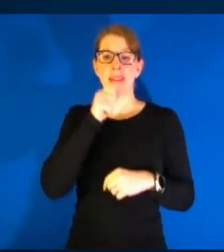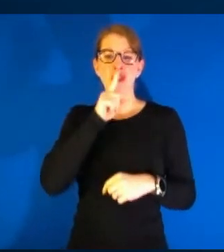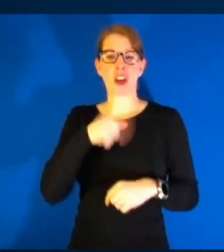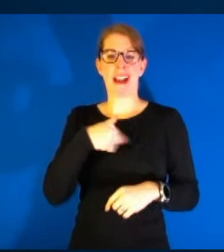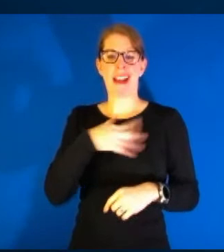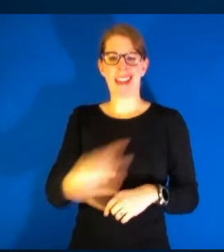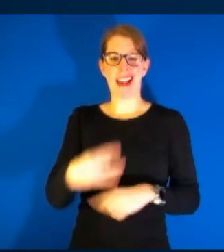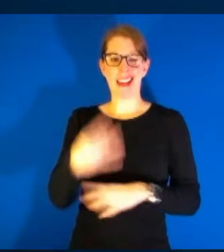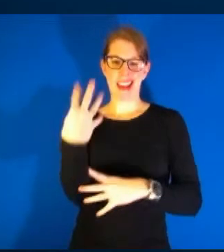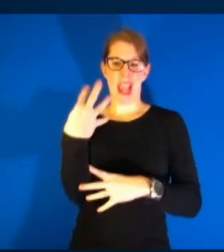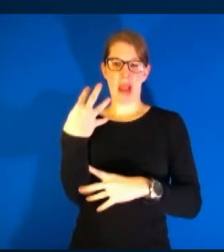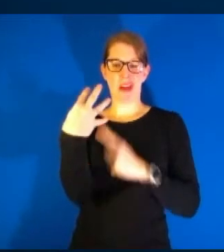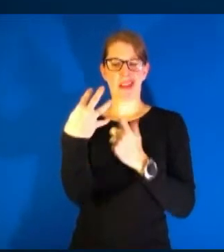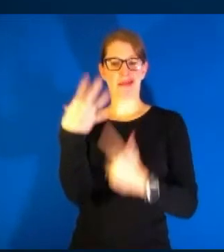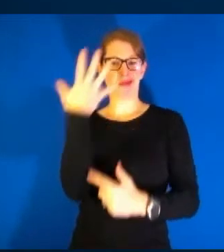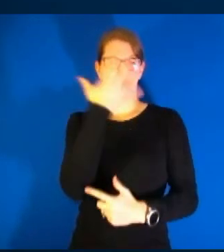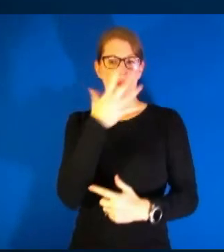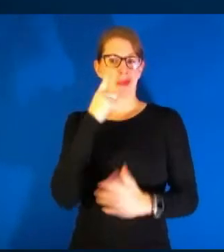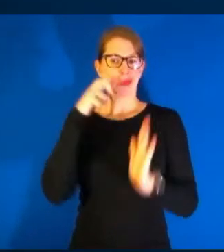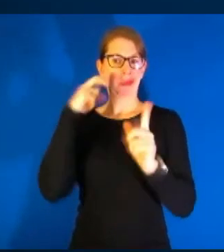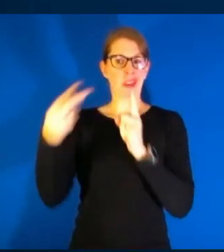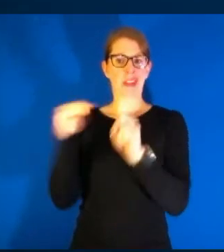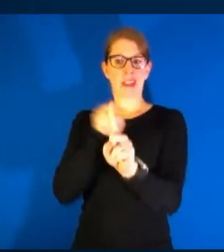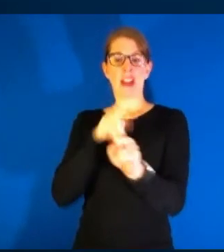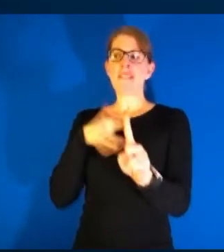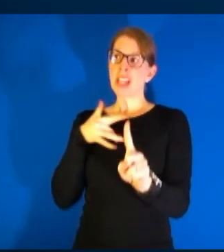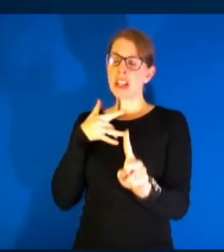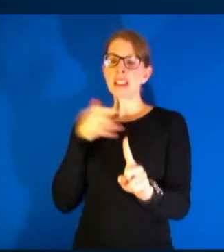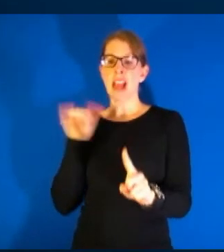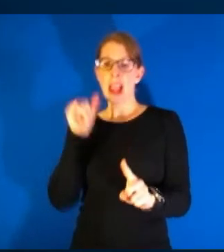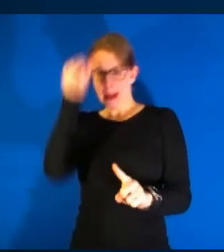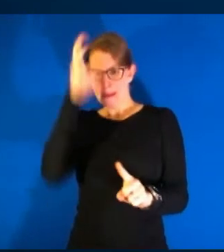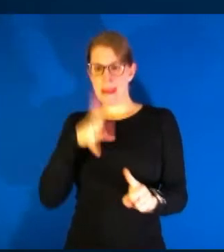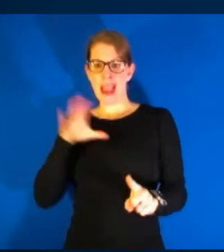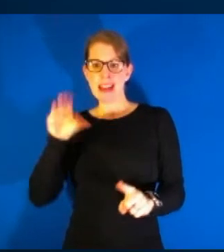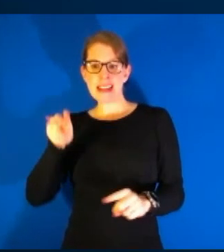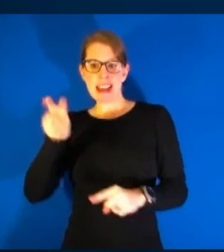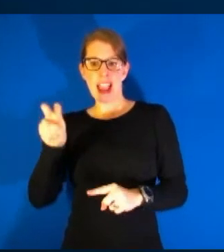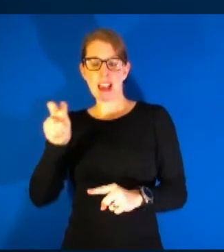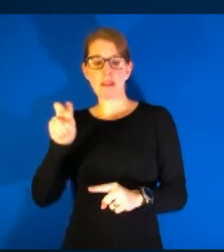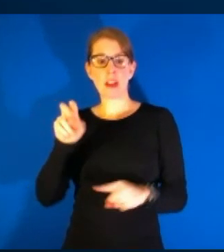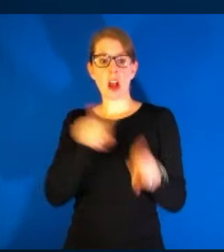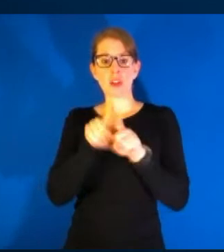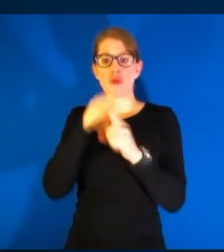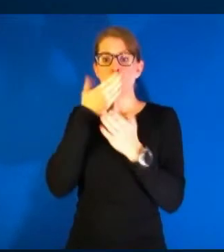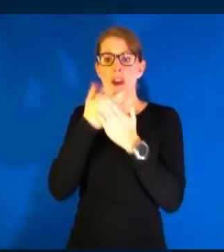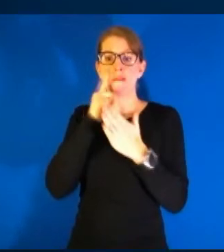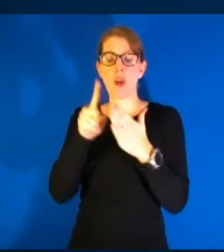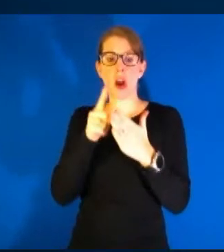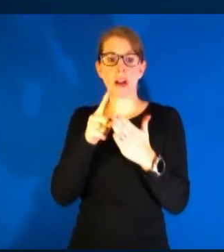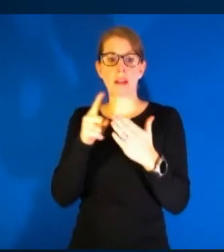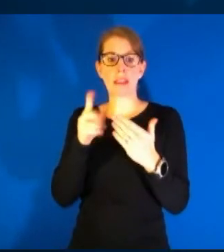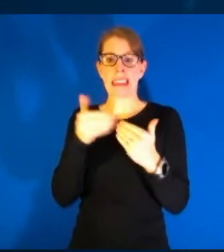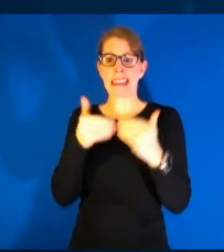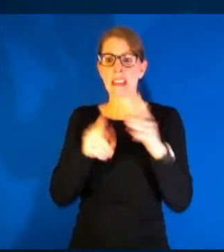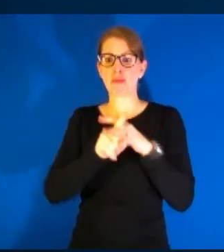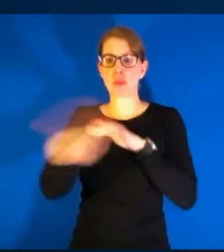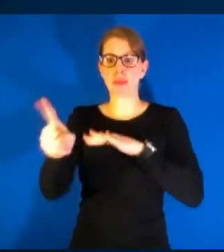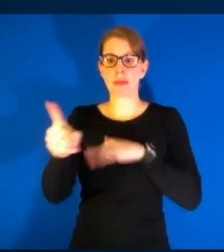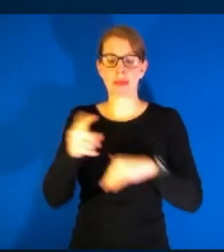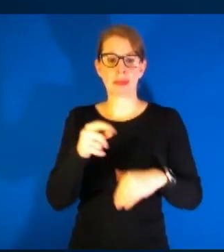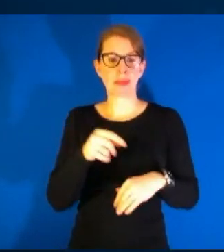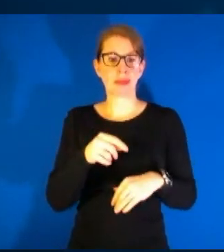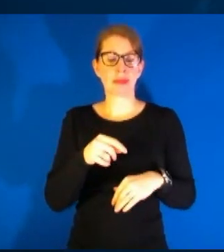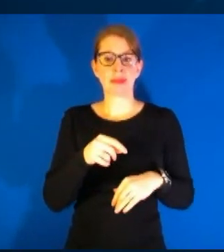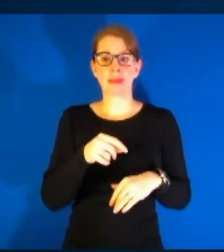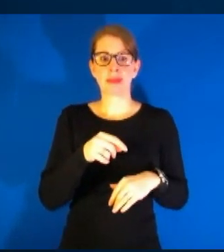view back here as much, even though it is kind of a feeling for a man cave and good one to have to make an early and rapid escape. Sorry. Yes, we will let you go. Yeah.